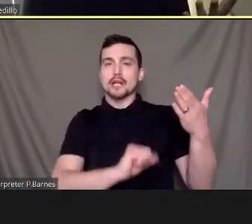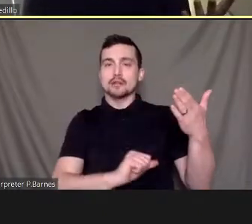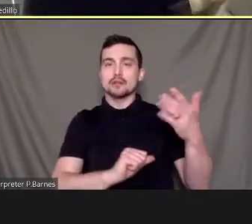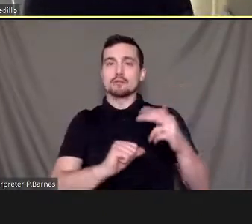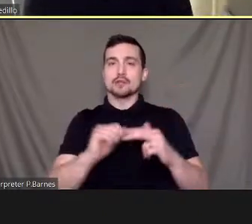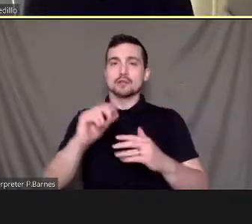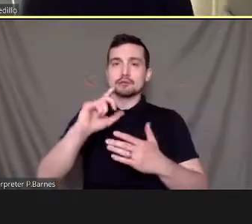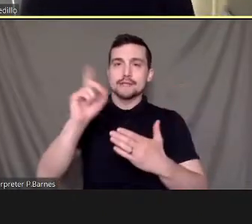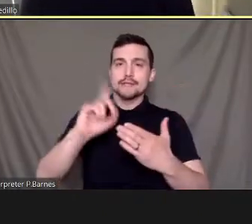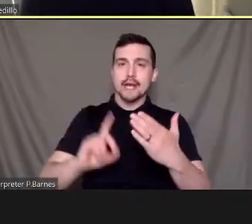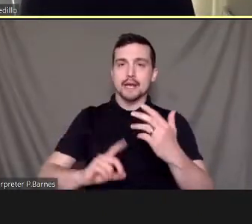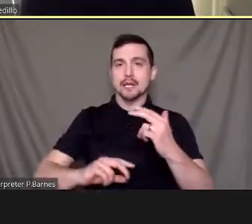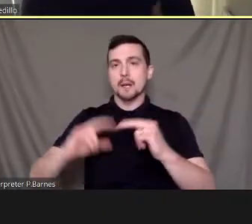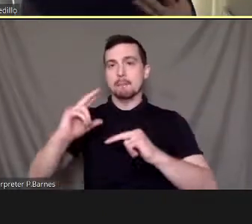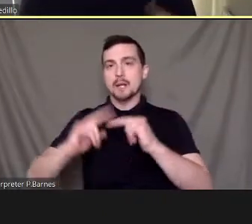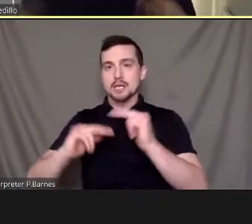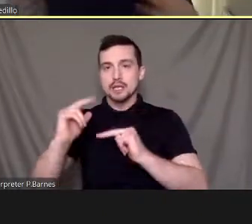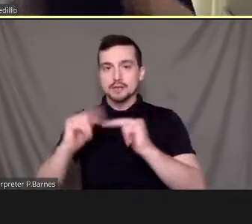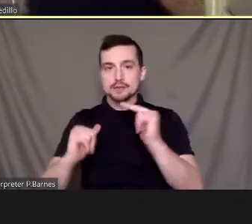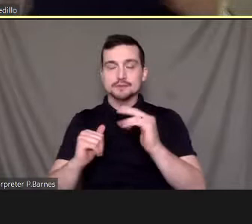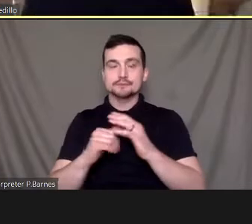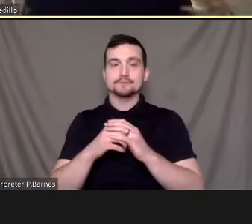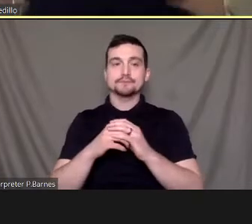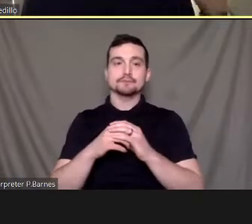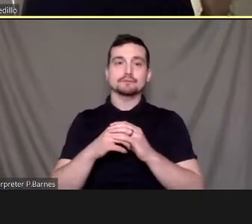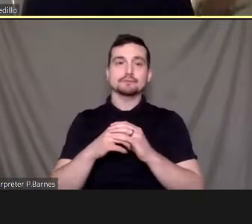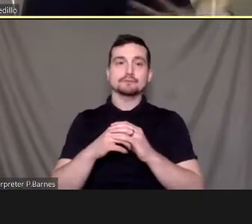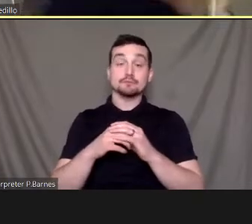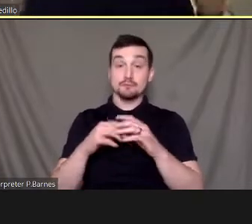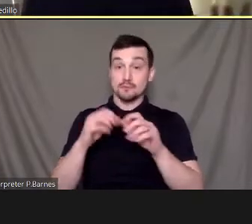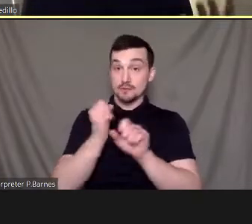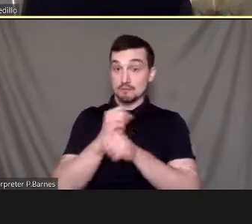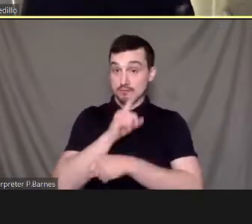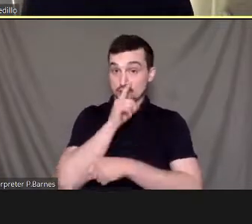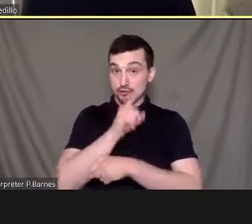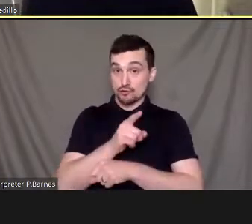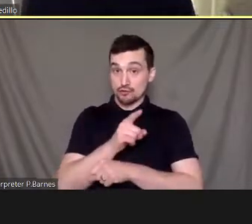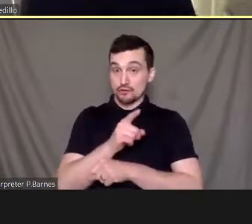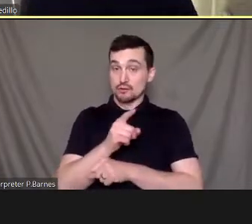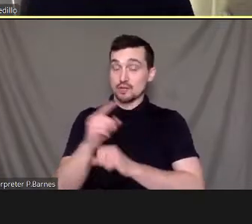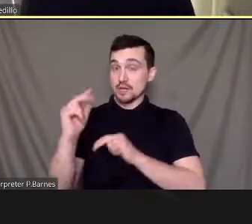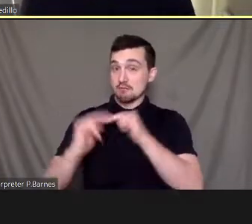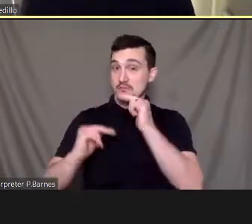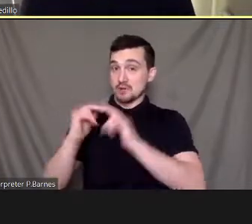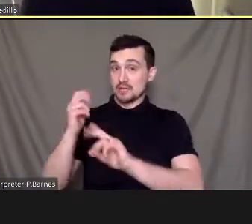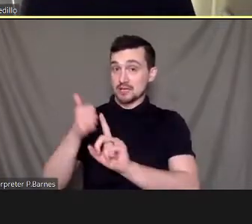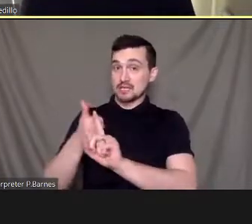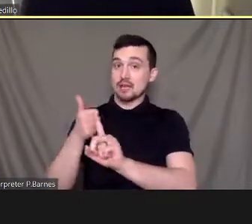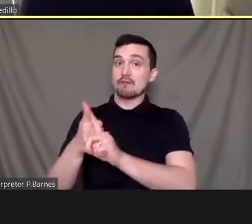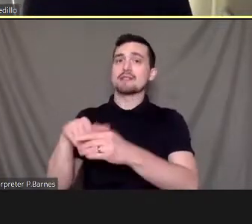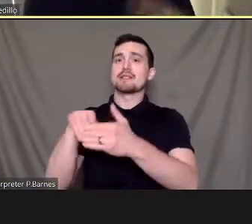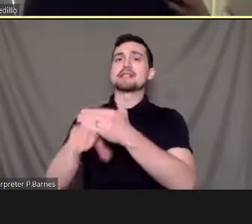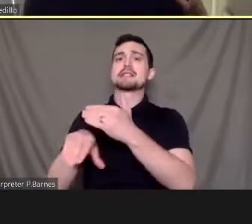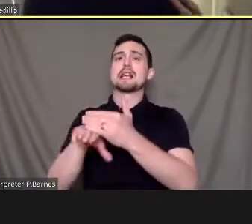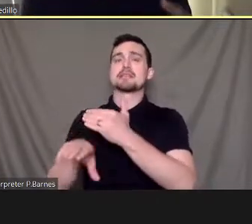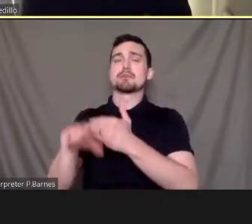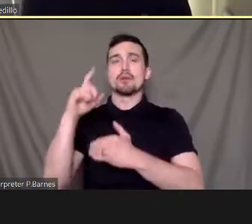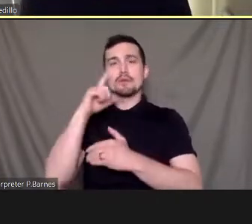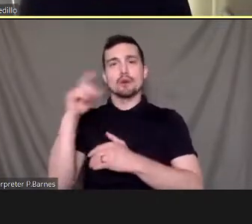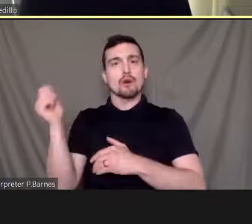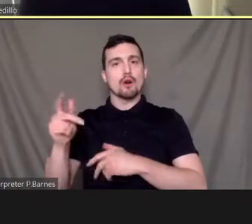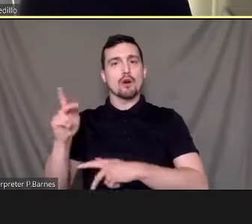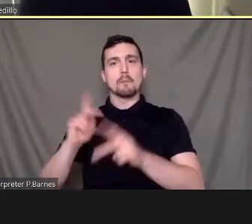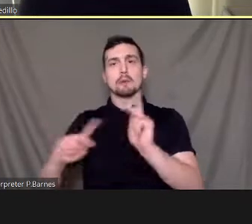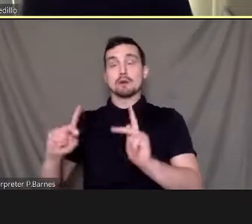buildings to make them as accessible to all people as possible, right? So going with a ramp